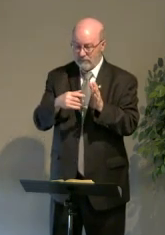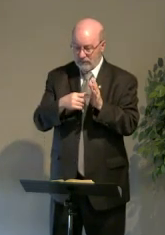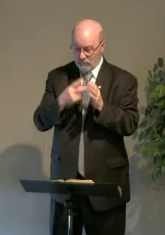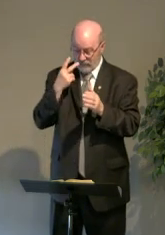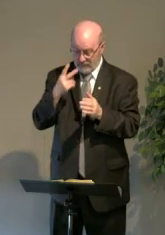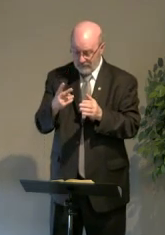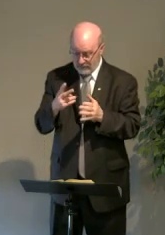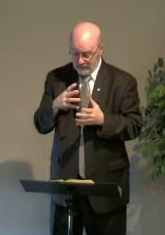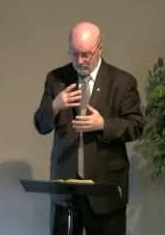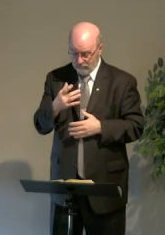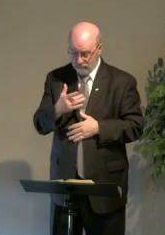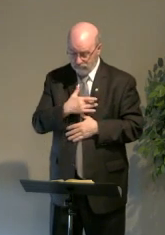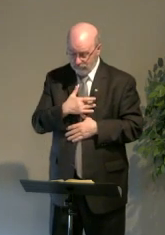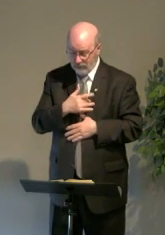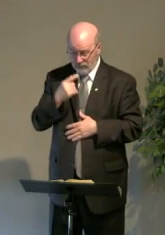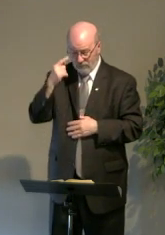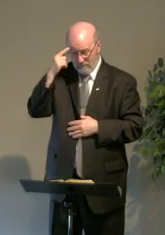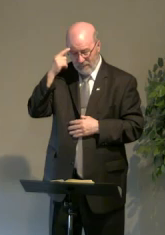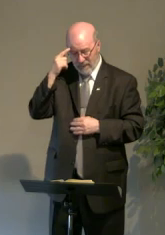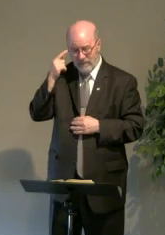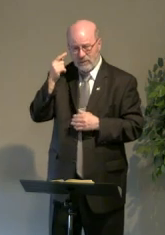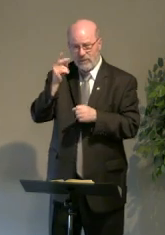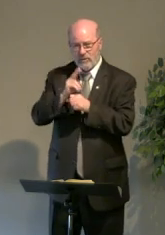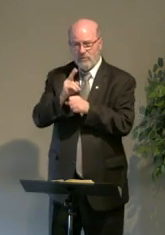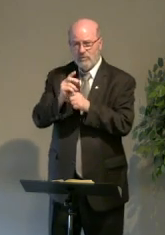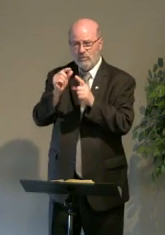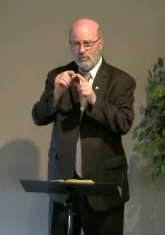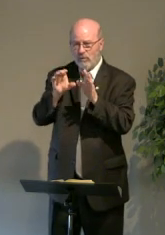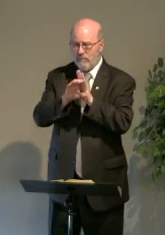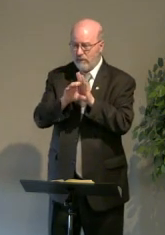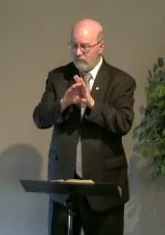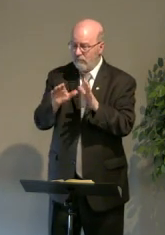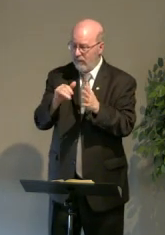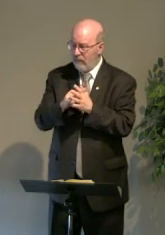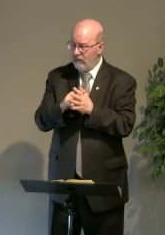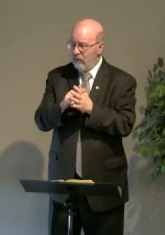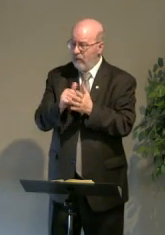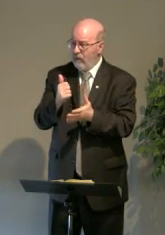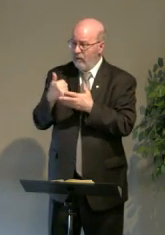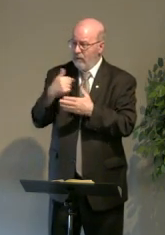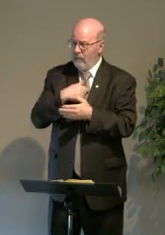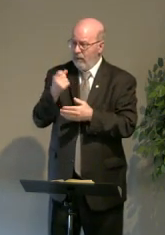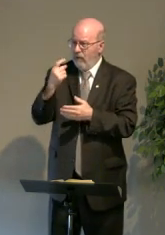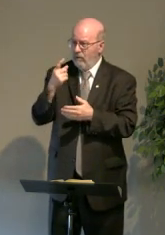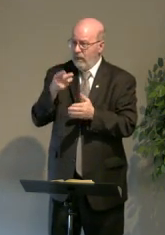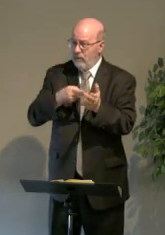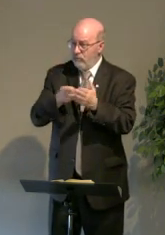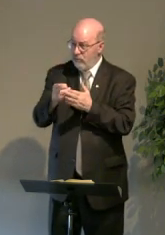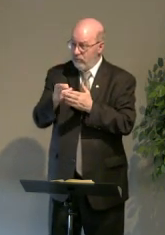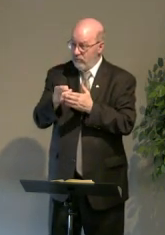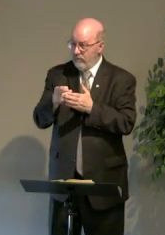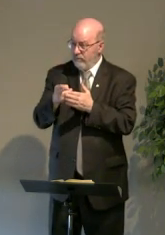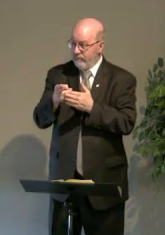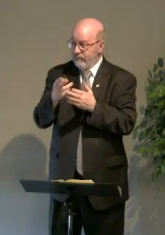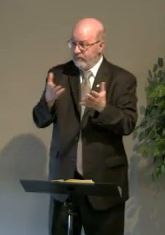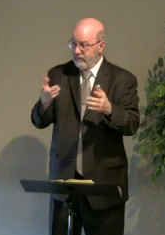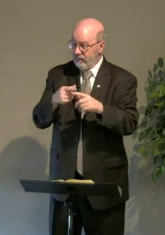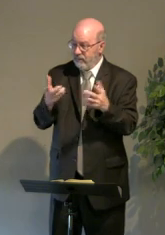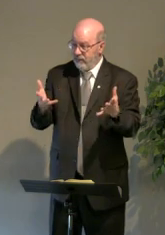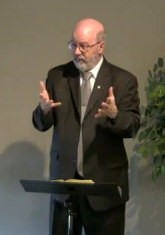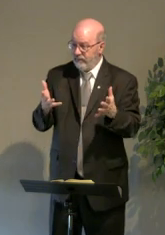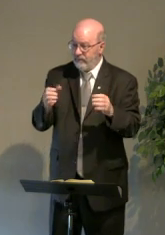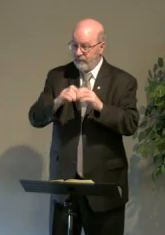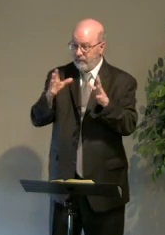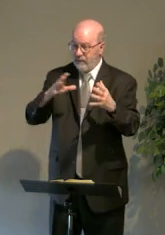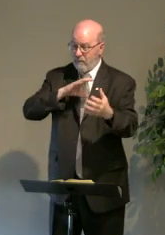and grip our minds. He often uses word pictures to do that, to help us understand truth and realities in ways that are clear